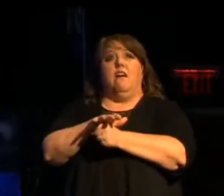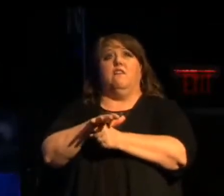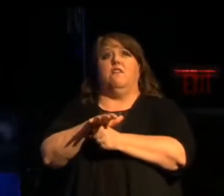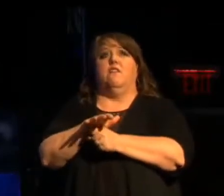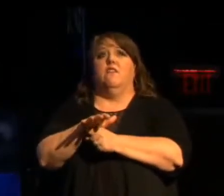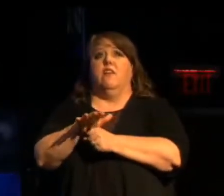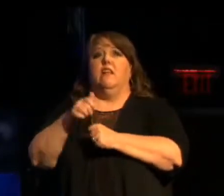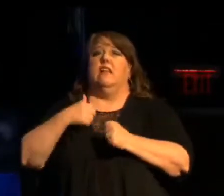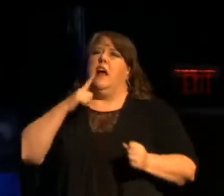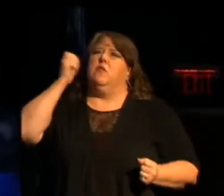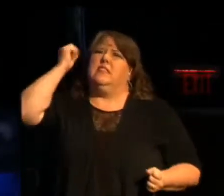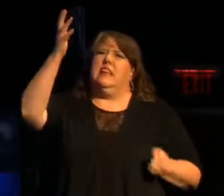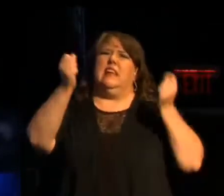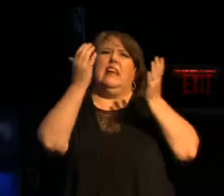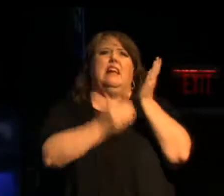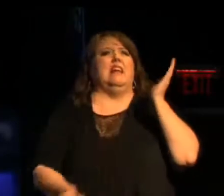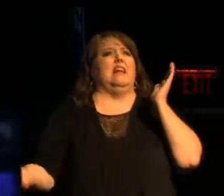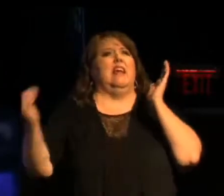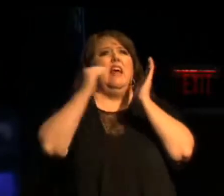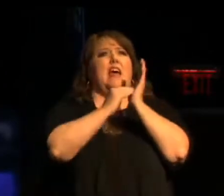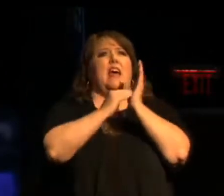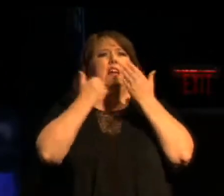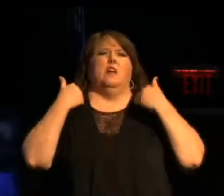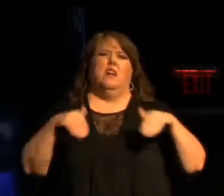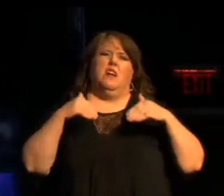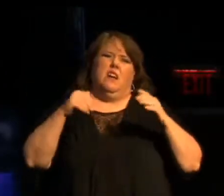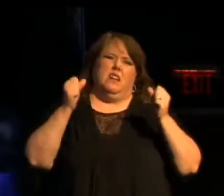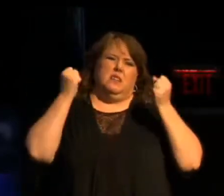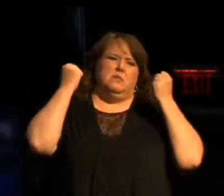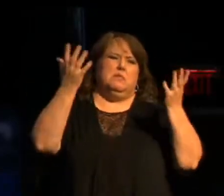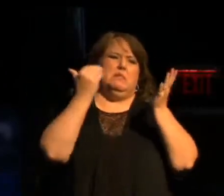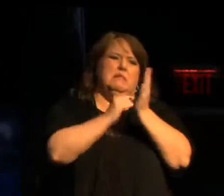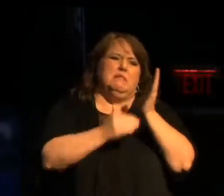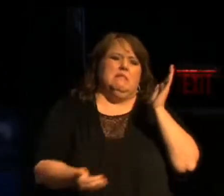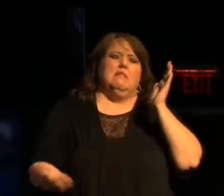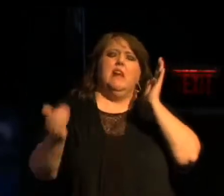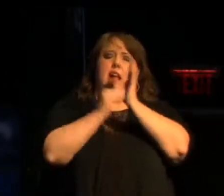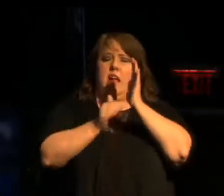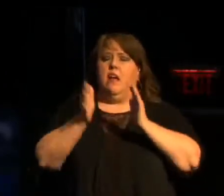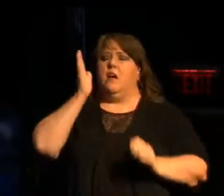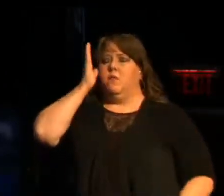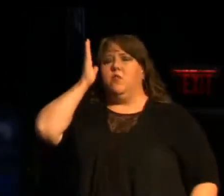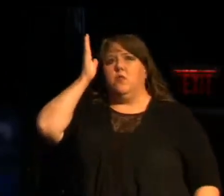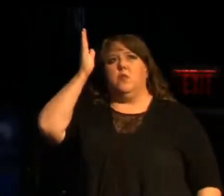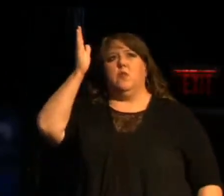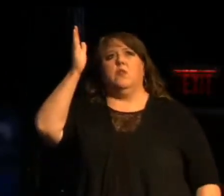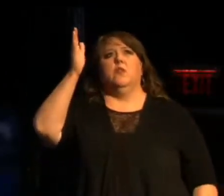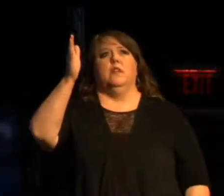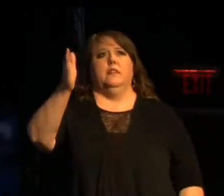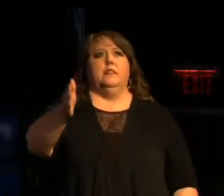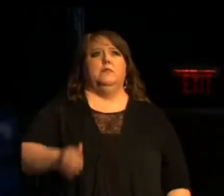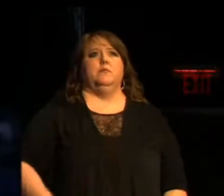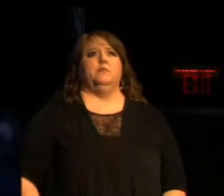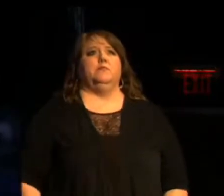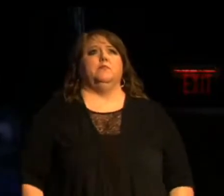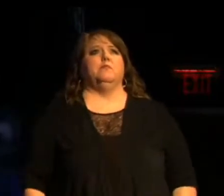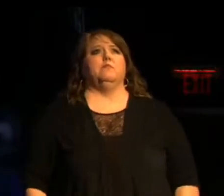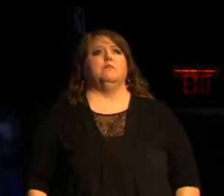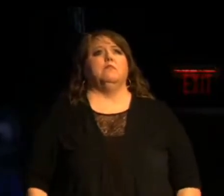shy, then we'll sing again 100 billion times.